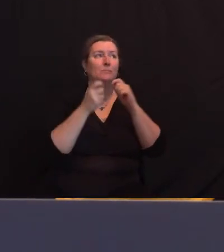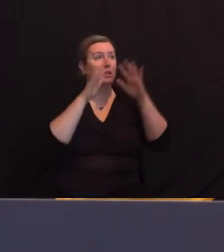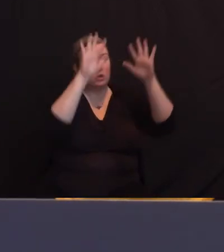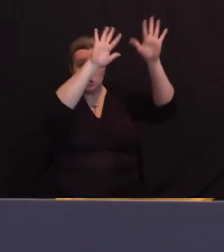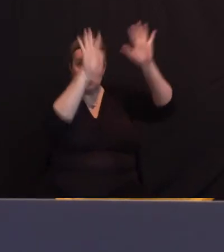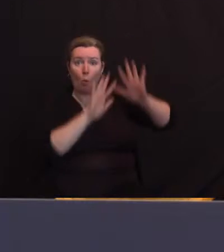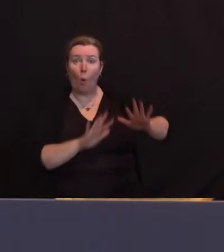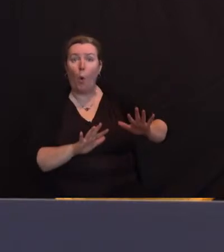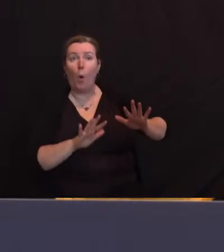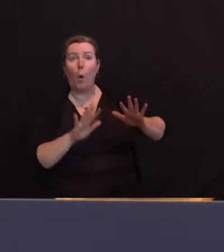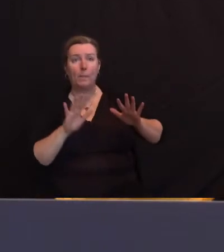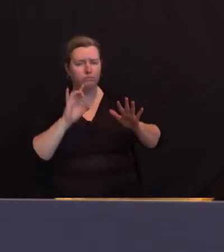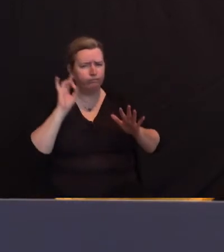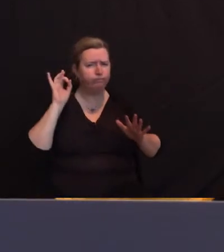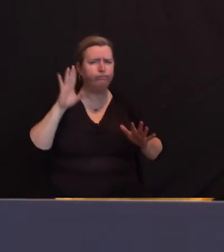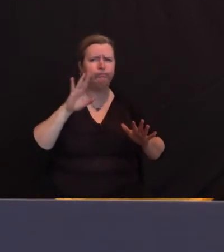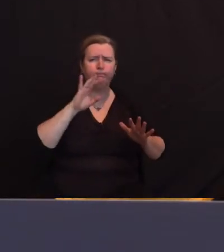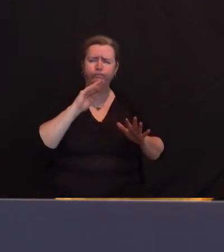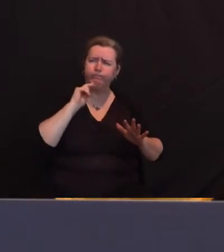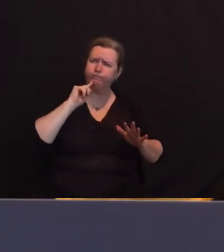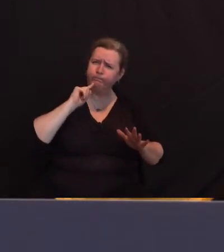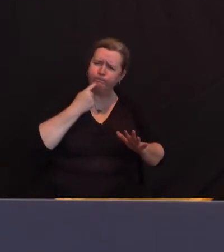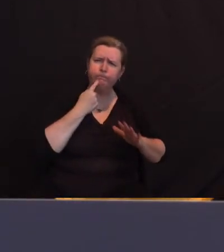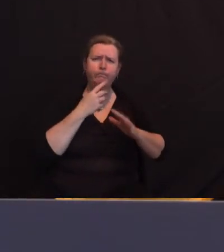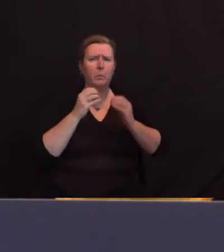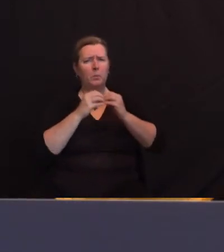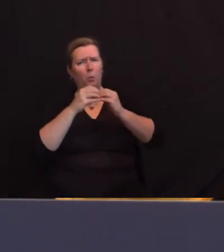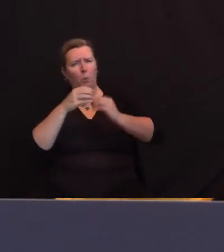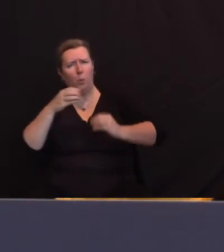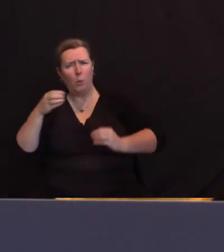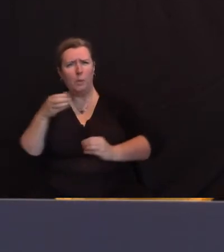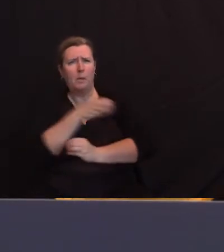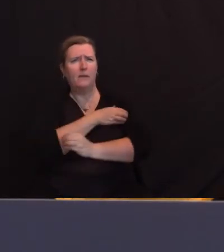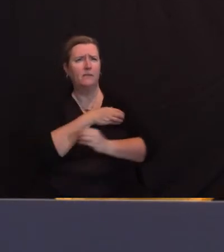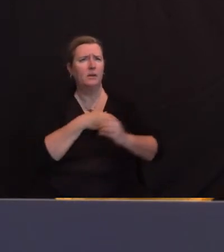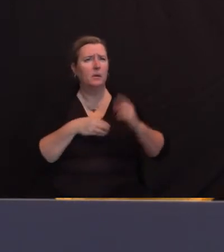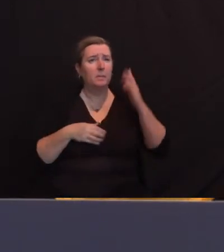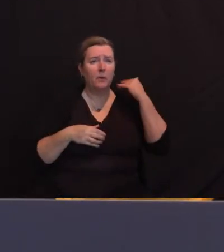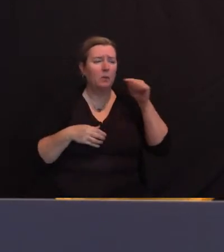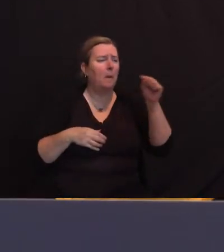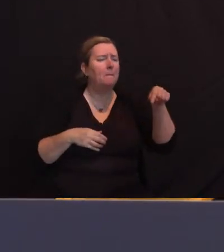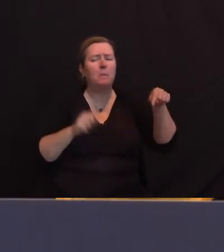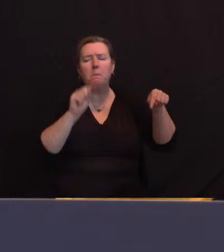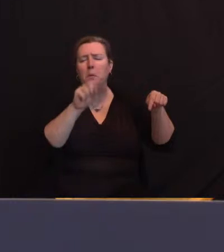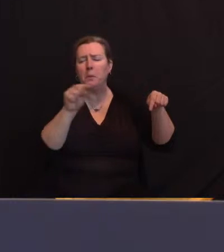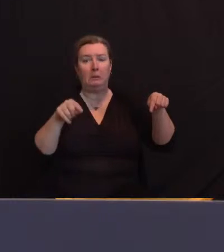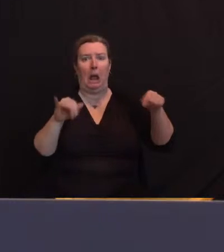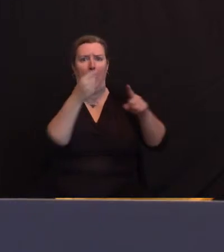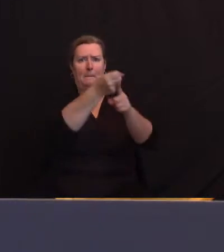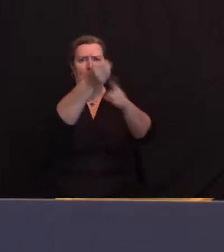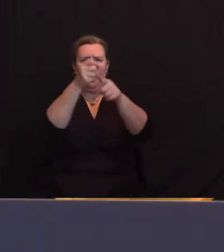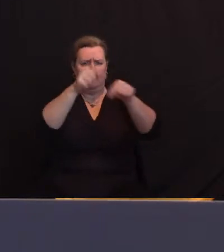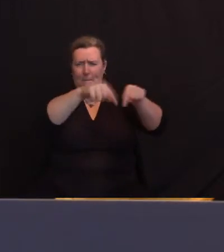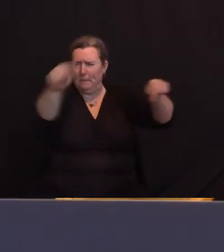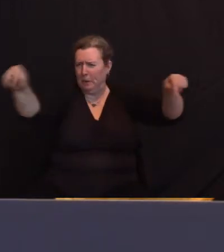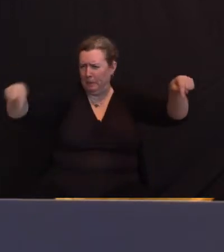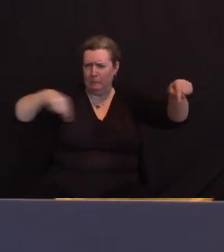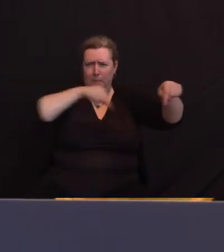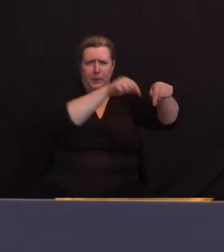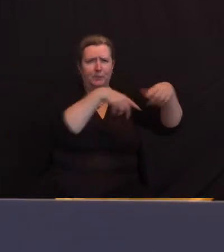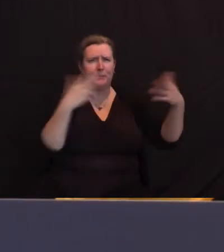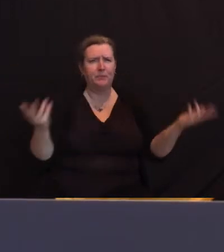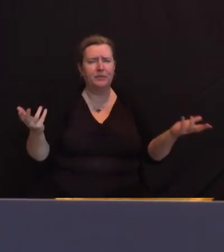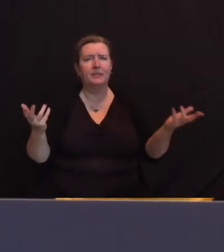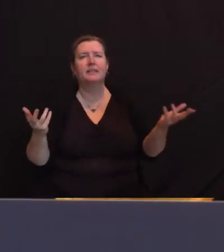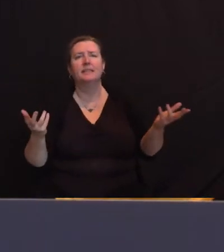they're more frequent, and they're in more places over time. And this is not political, this is just fact. And so Pat